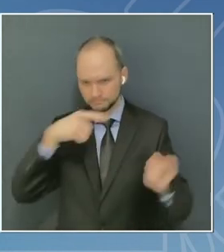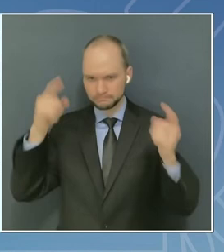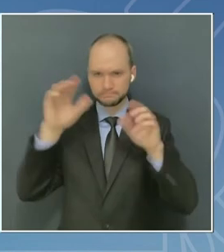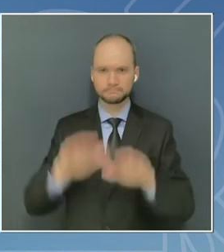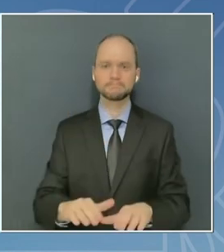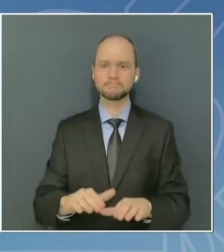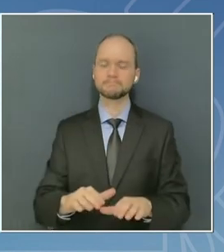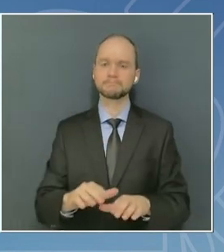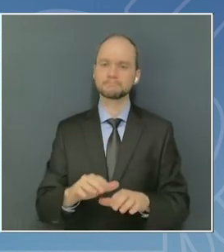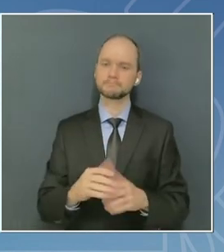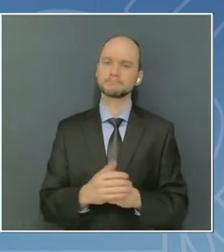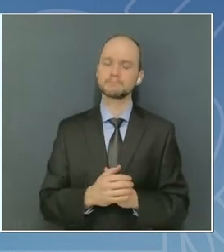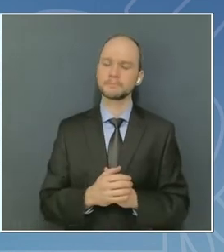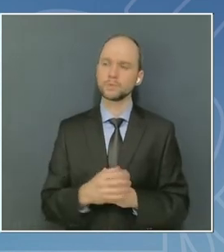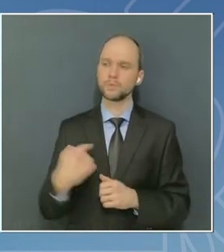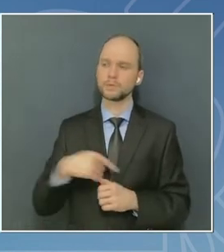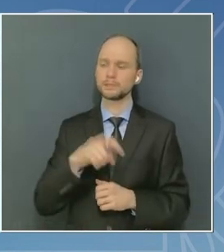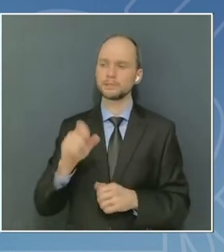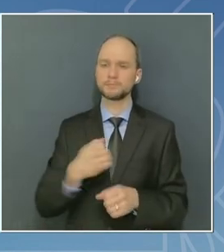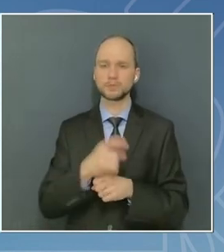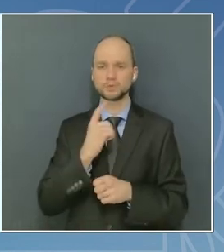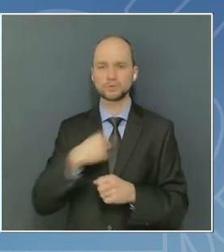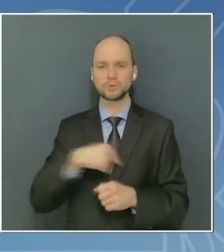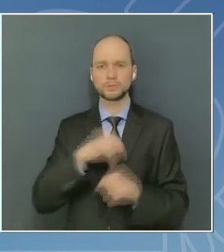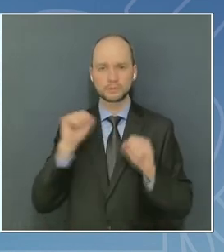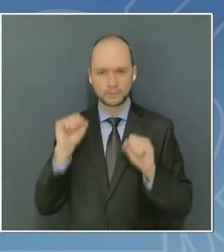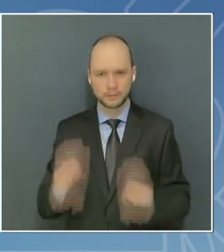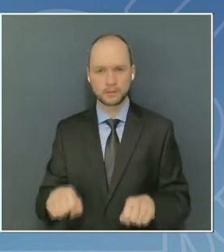and hold each other's hand and do a